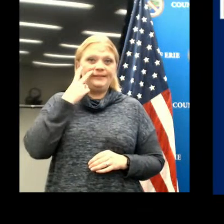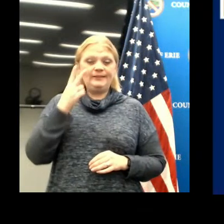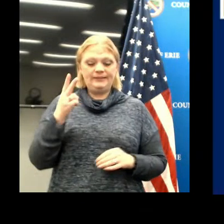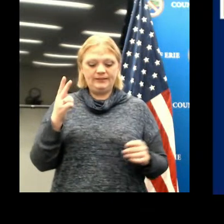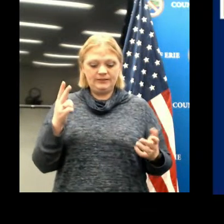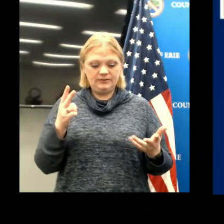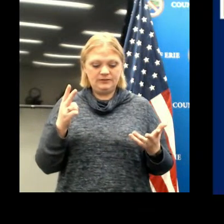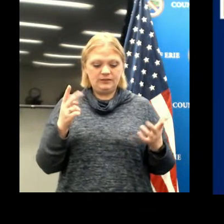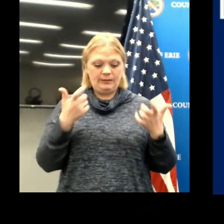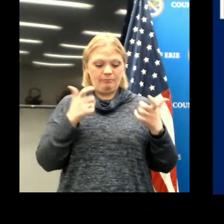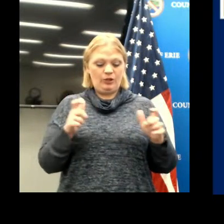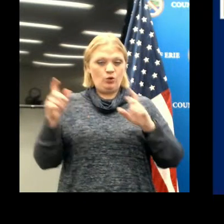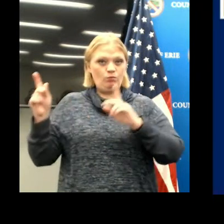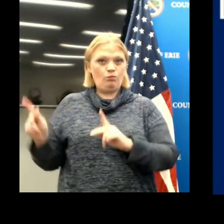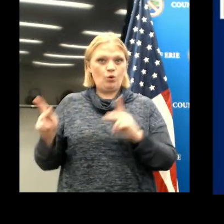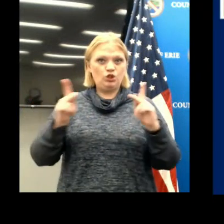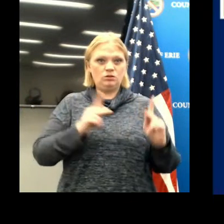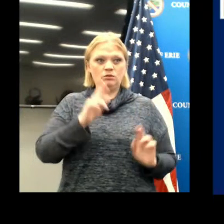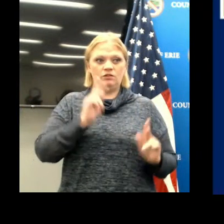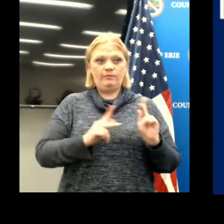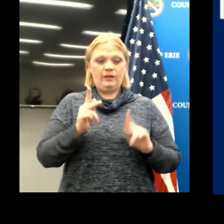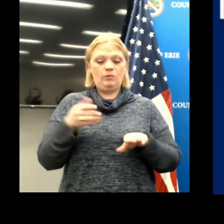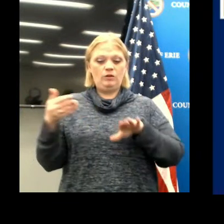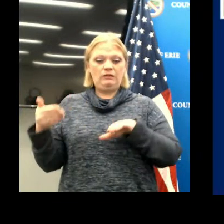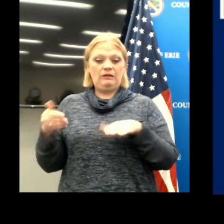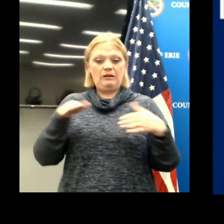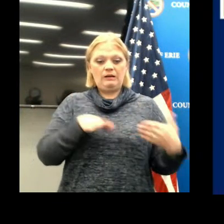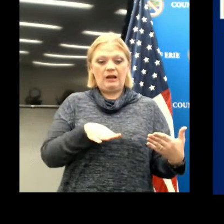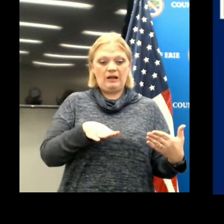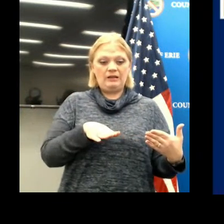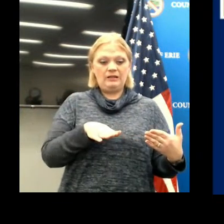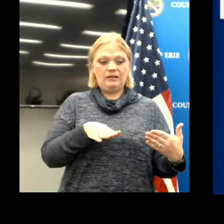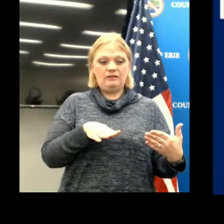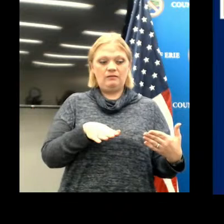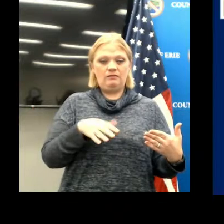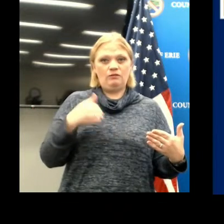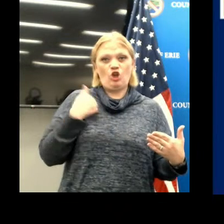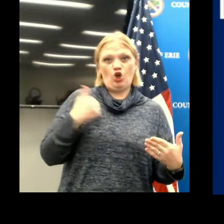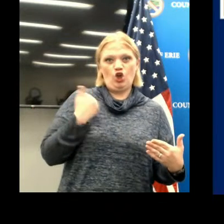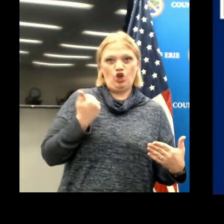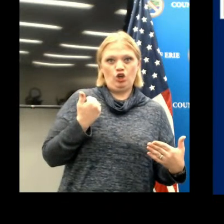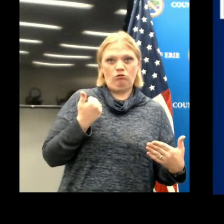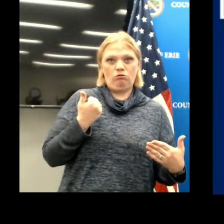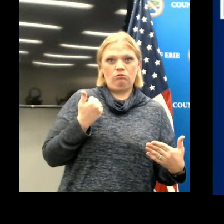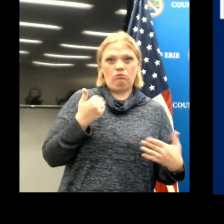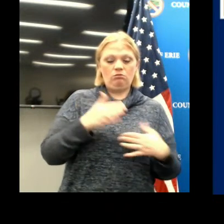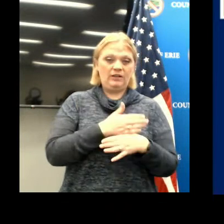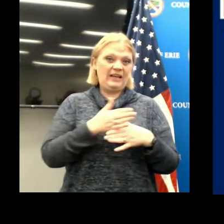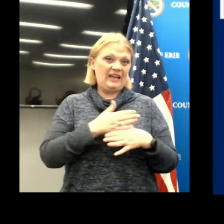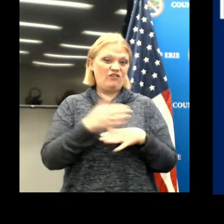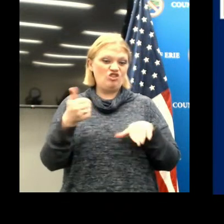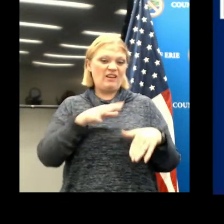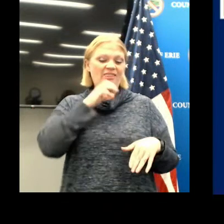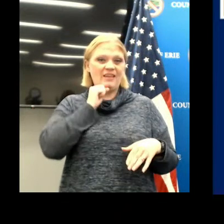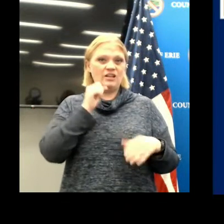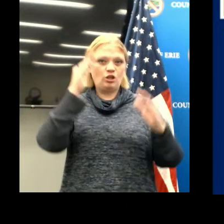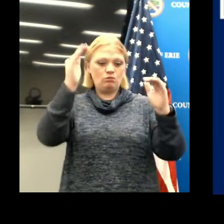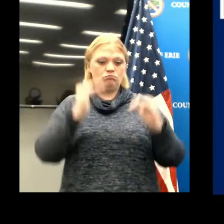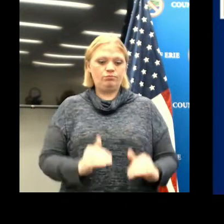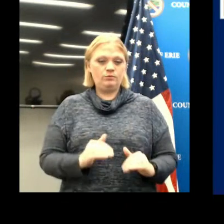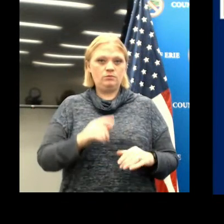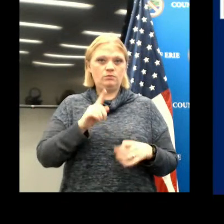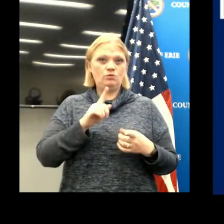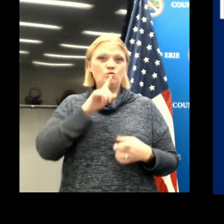greater proportion of people who are dying being of younger age. Our average death age has dropped to